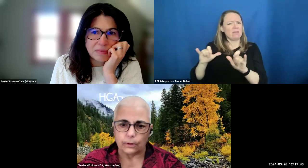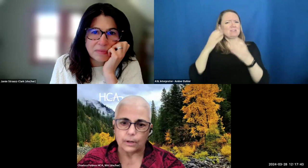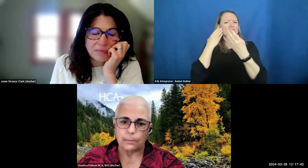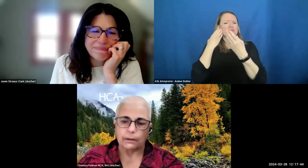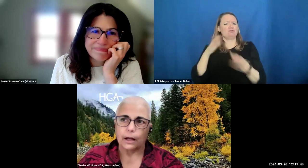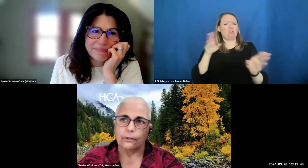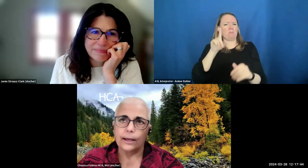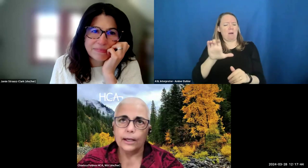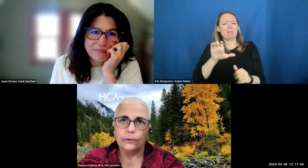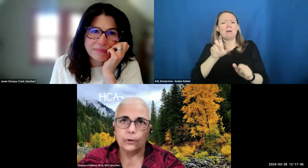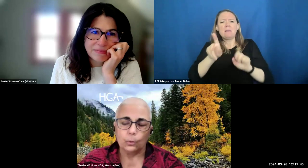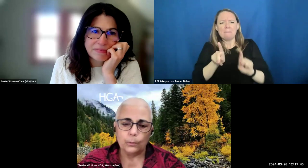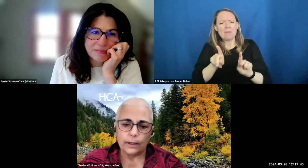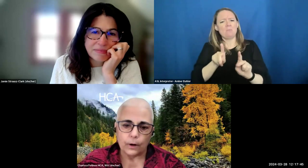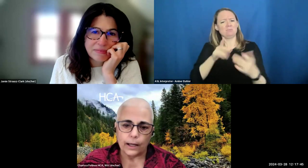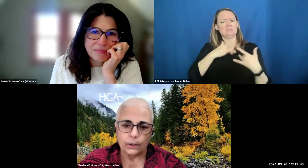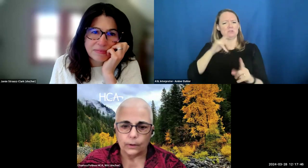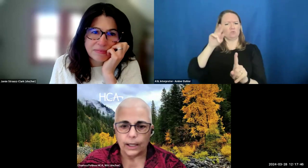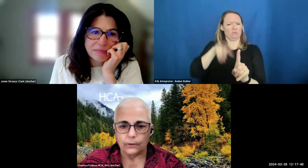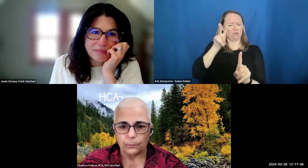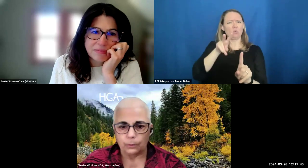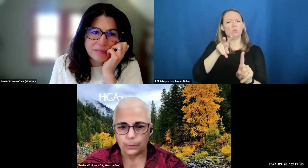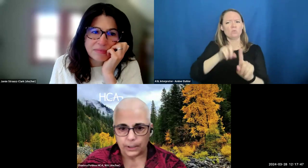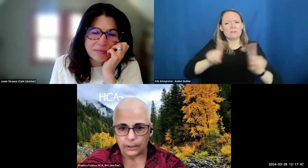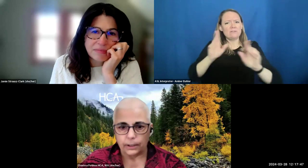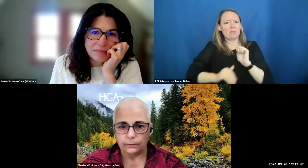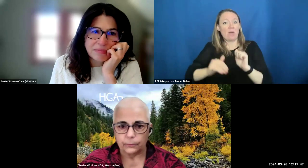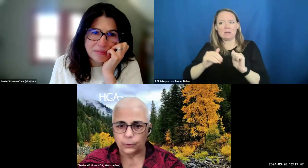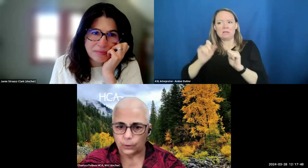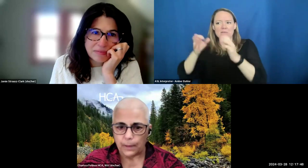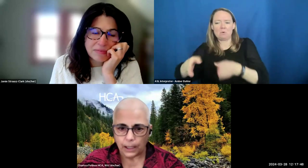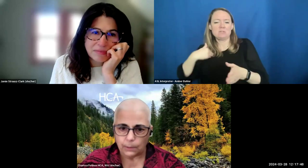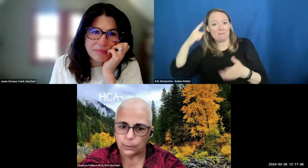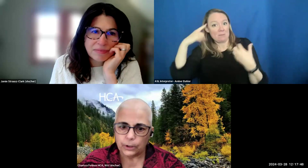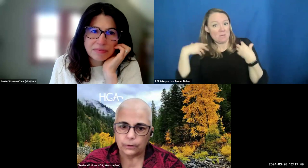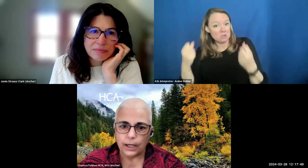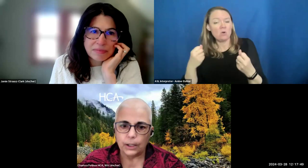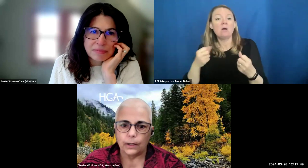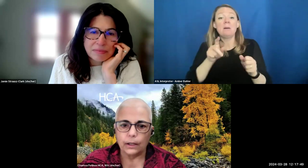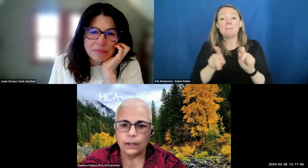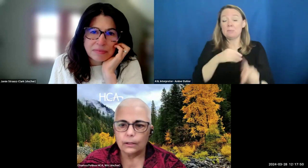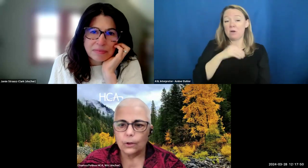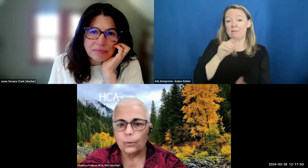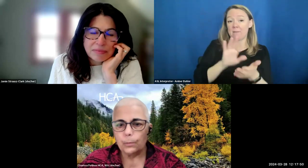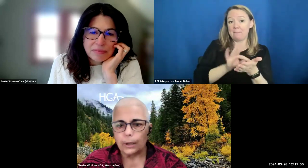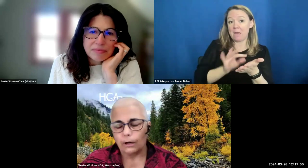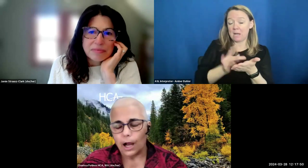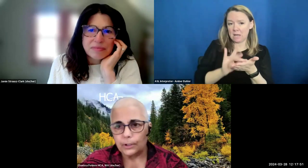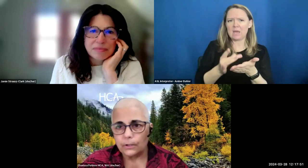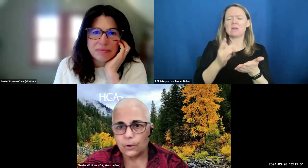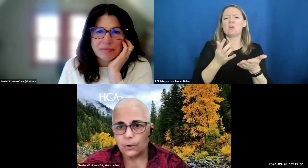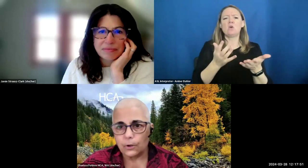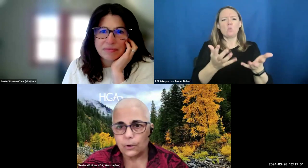use disorder than mental health. So we want to try and create and support, particularly for folks with Medicaid, but really for anyone, low